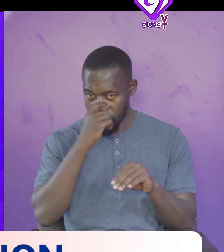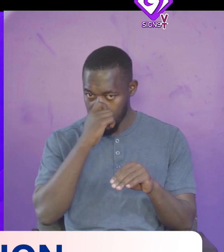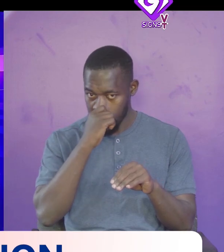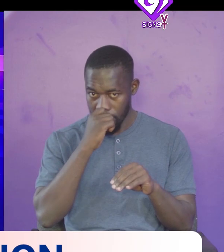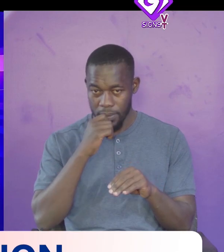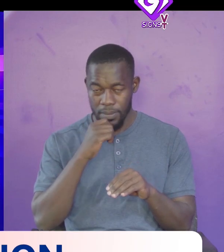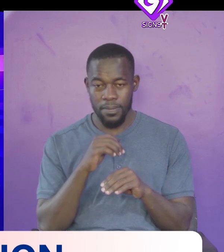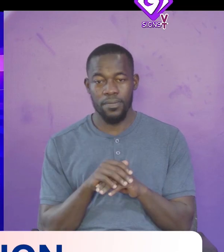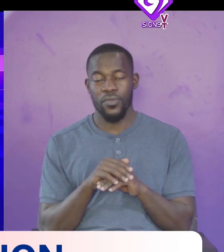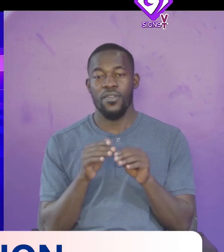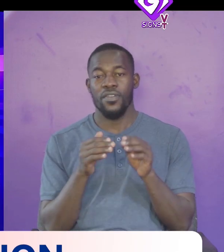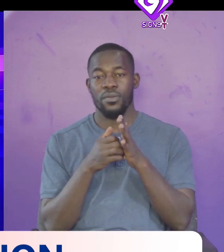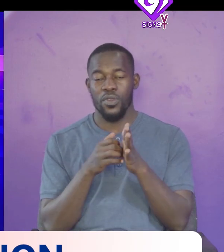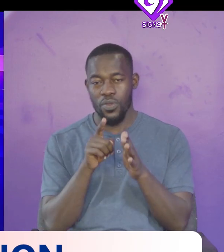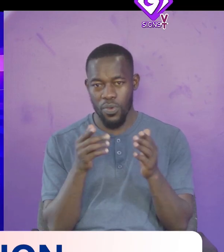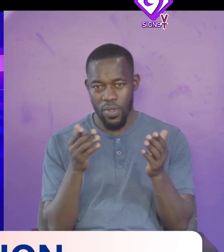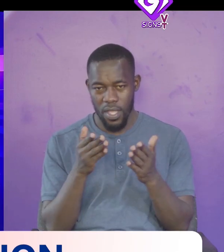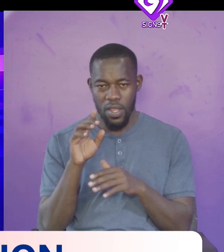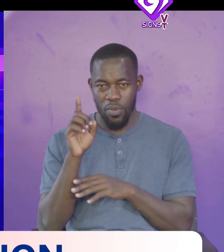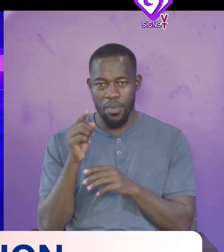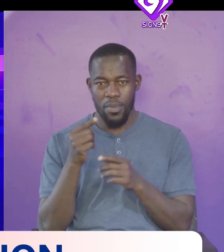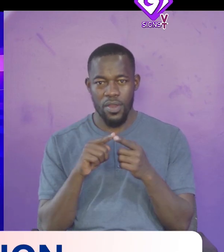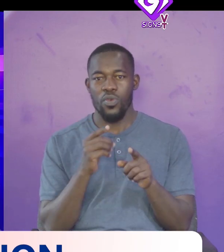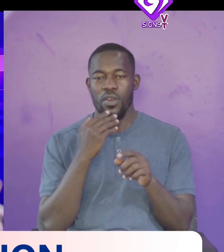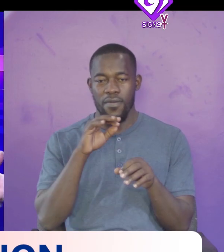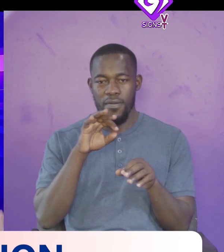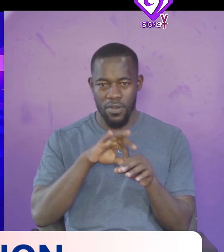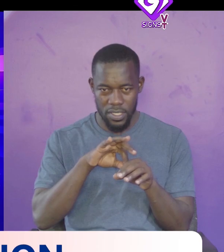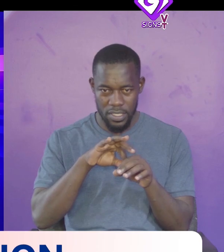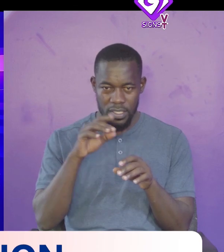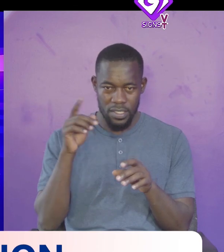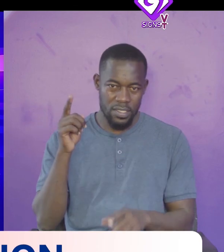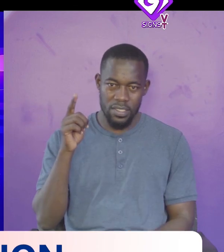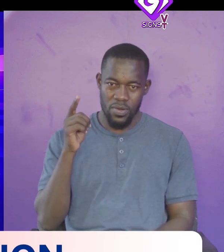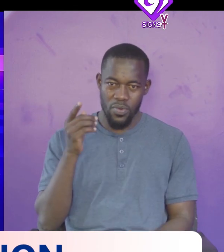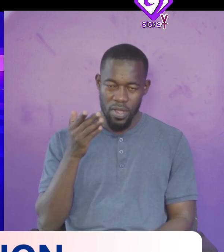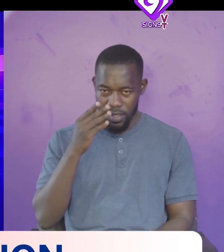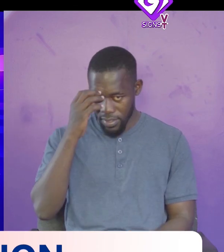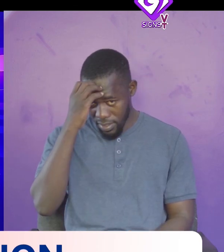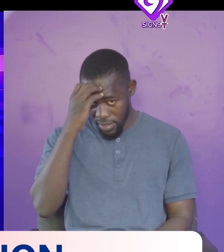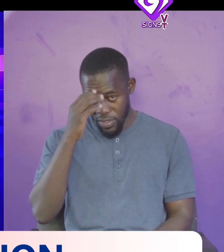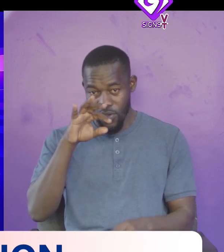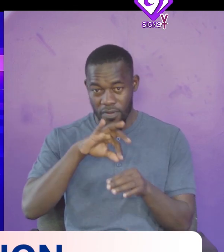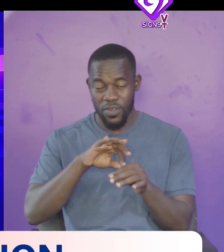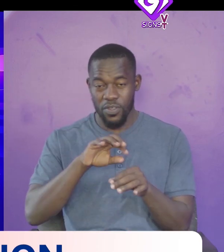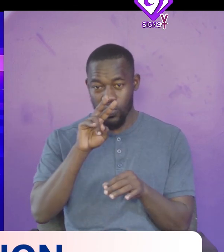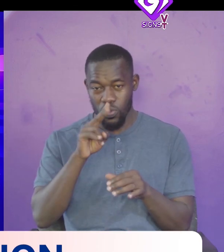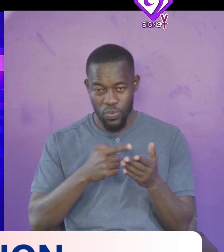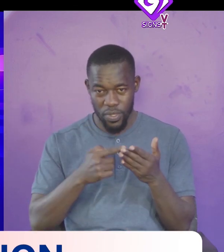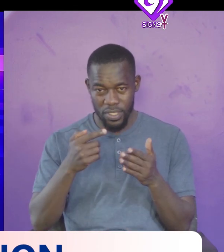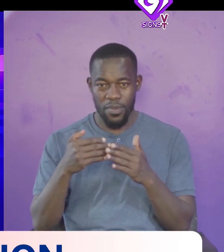like you're in Nairobi and you want to vote in Trans Nzoia, you do it 2 weeks before. Wow. That is